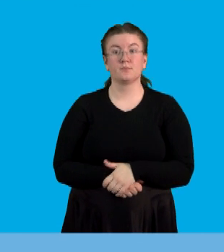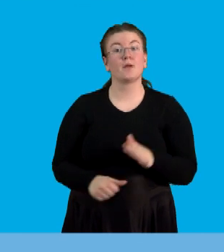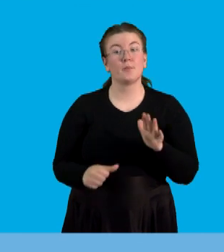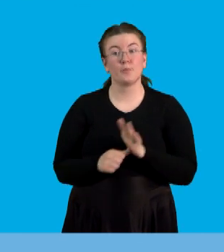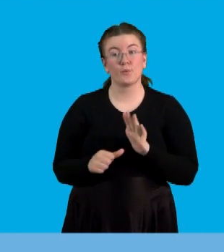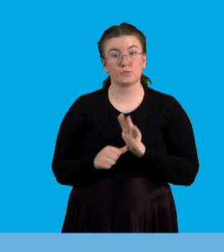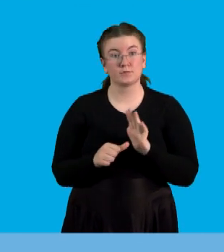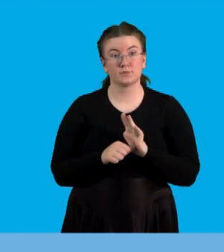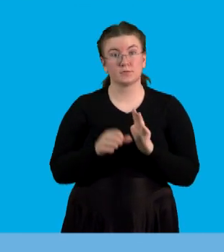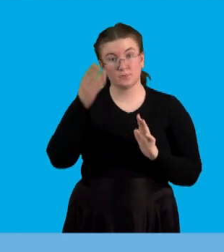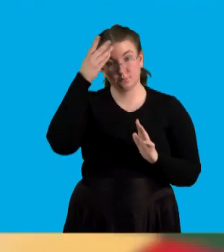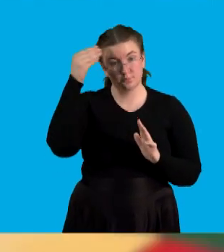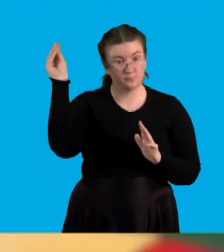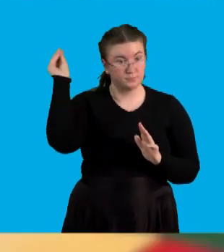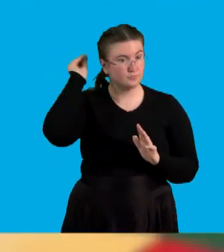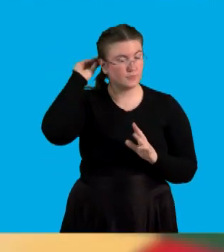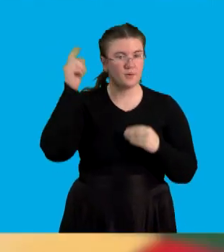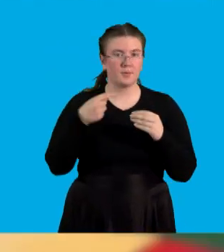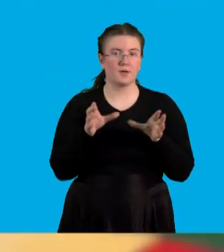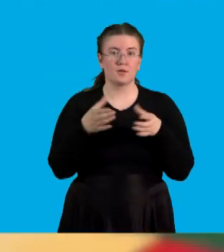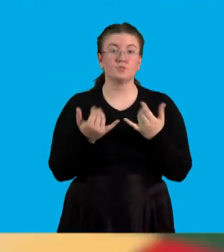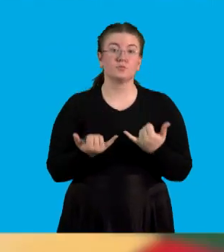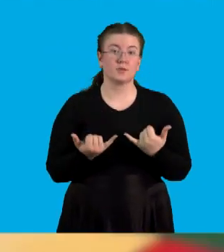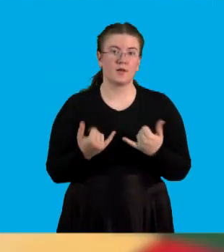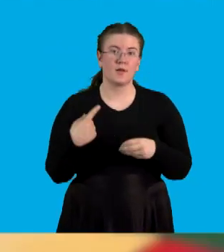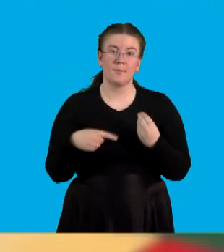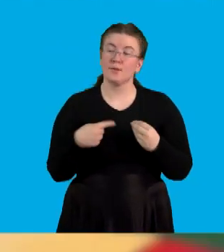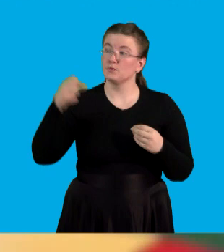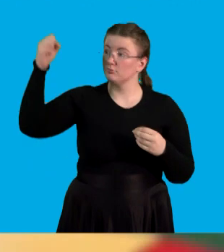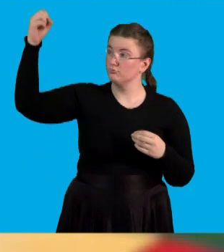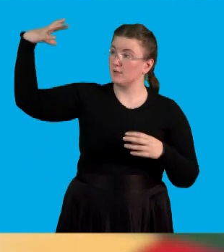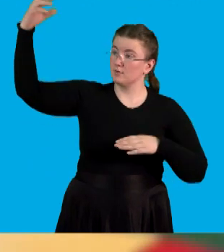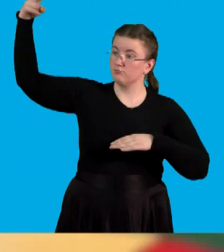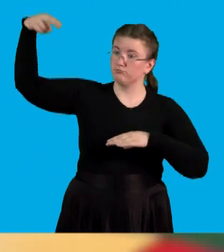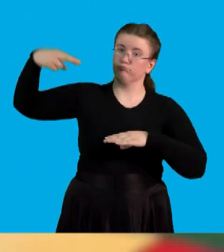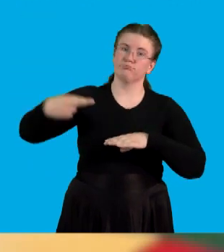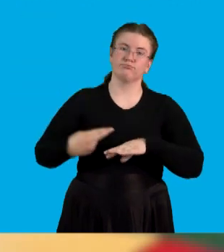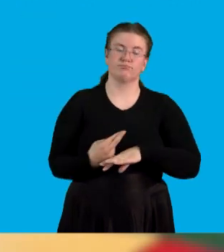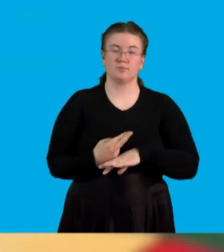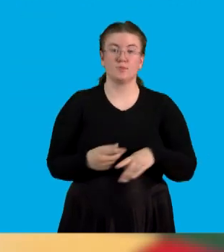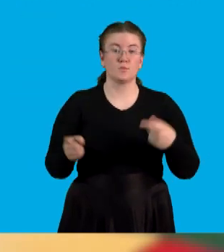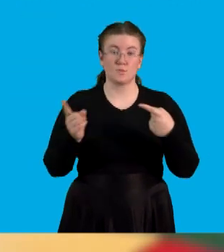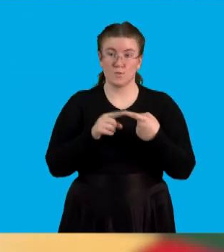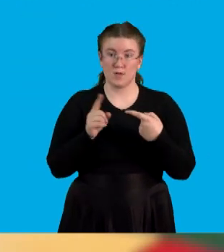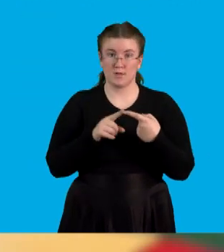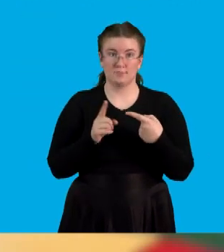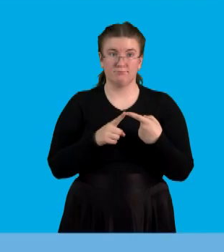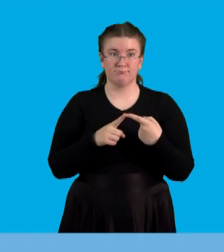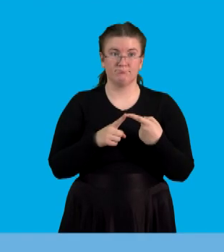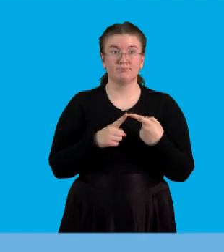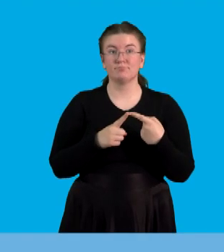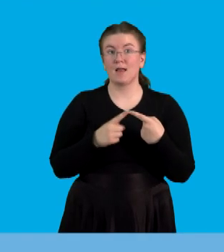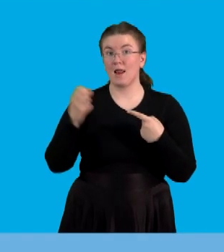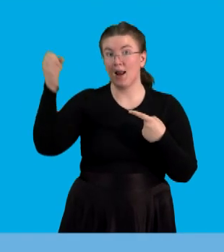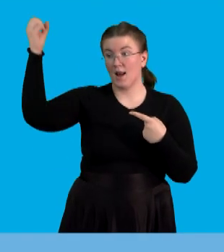So the most important things for you to remember about this lesson on the refraction of light is, number one, visible